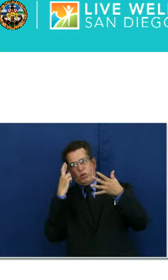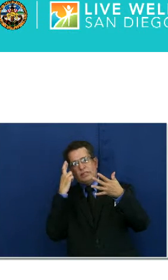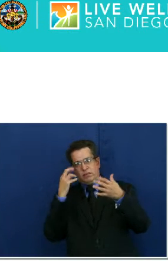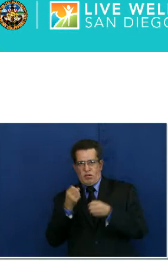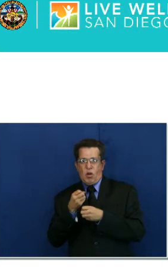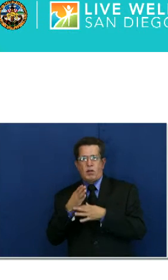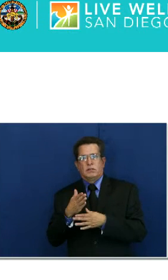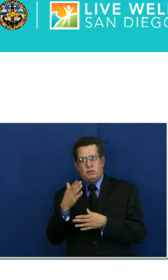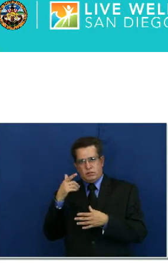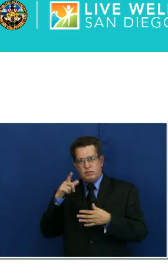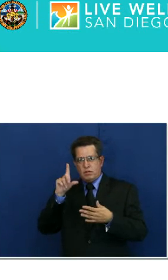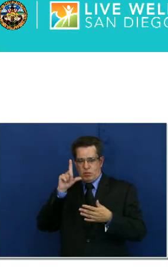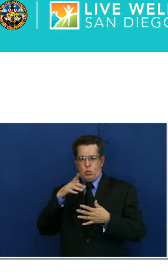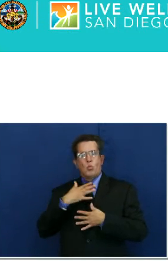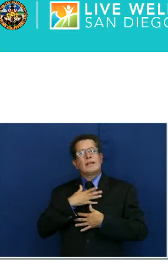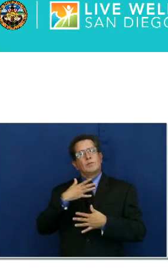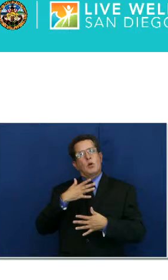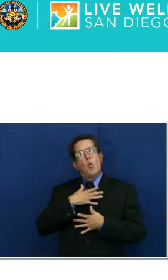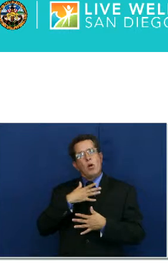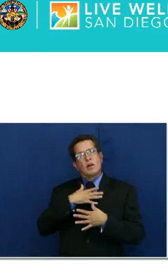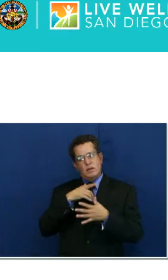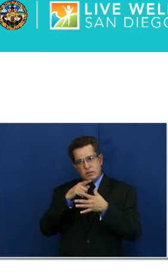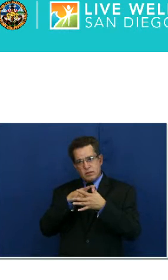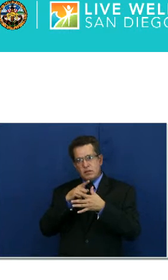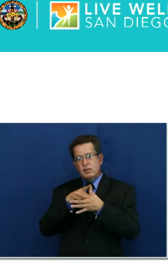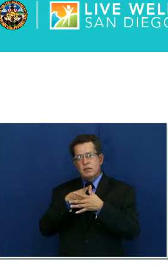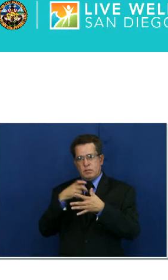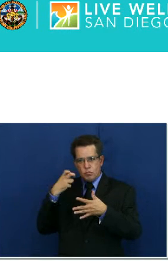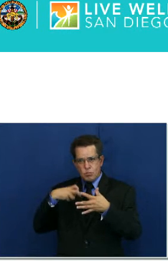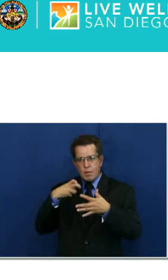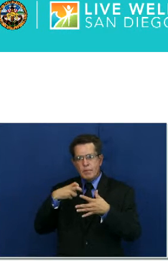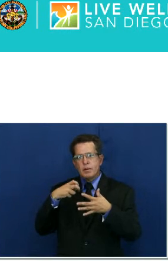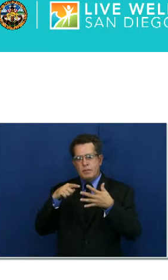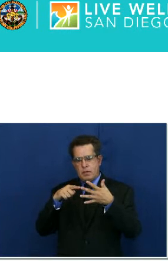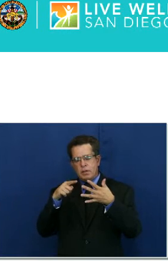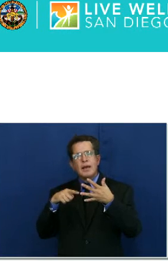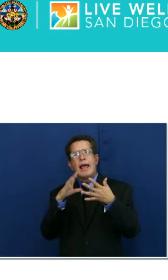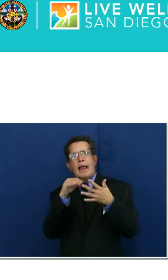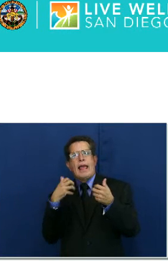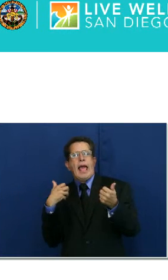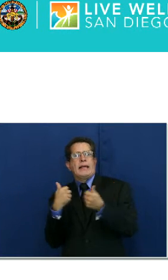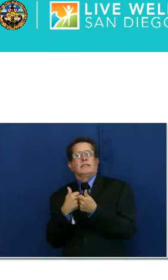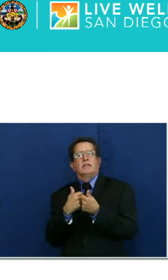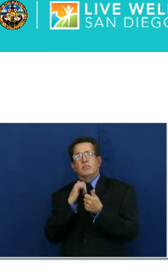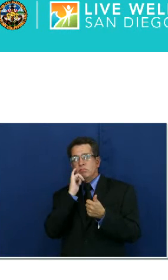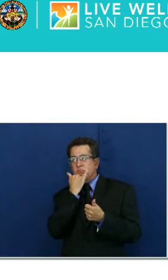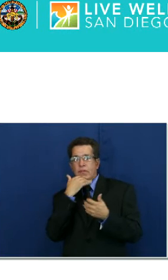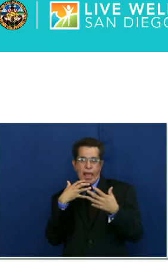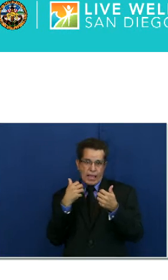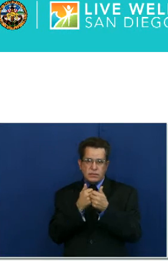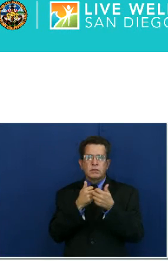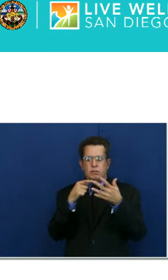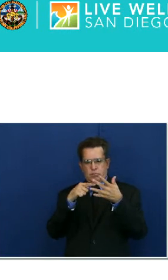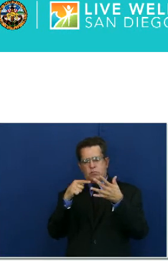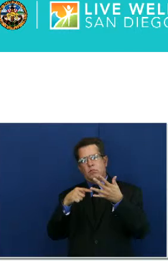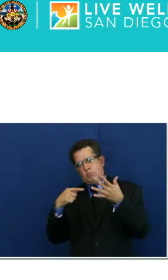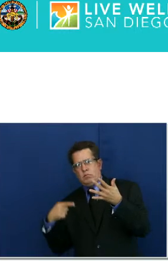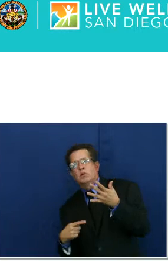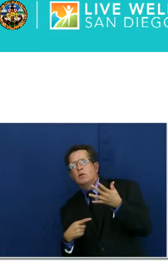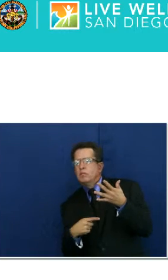between chronic lower respiratory conditions and accidents or unintentional